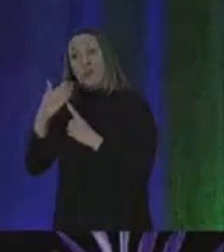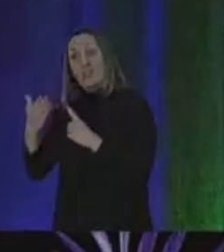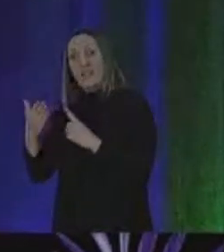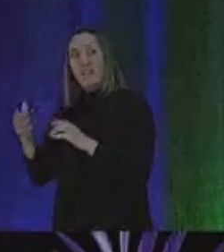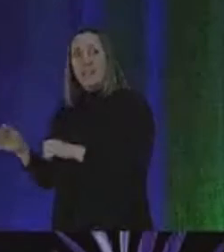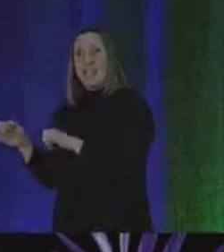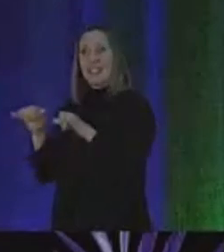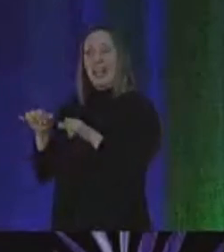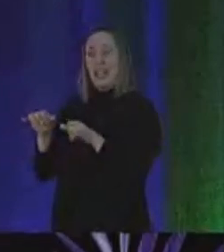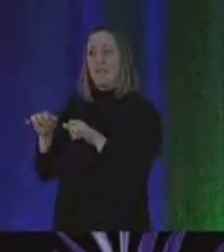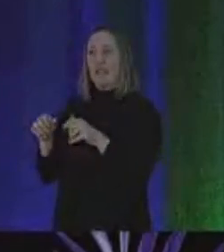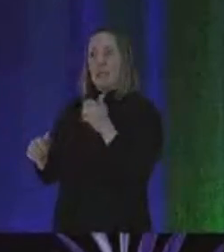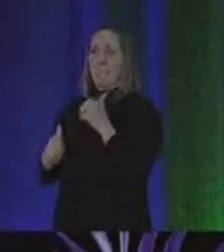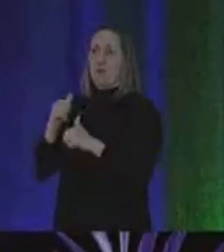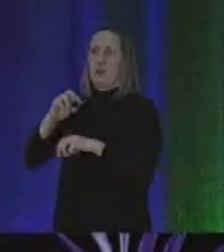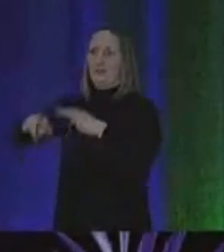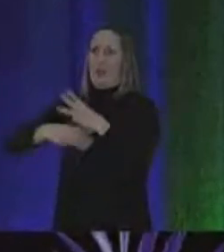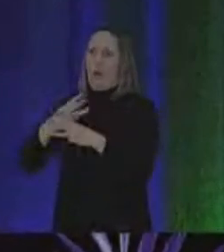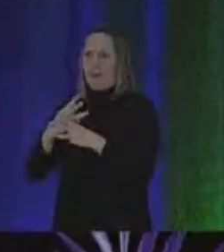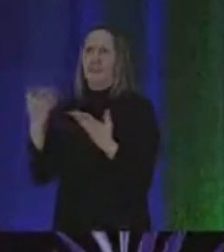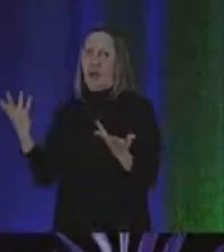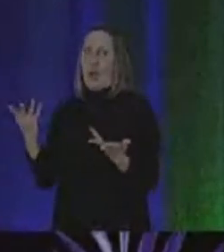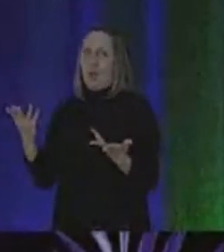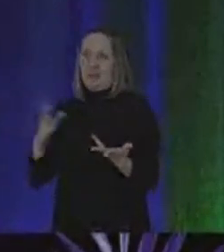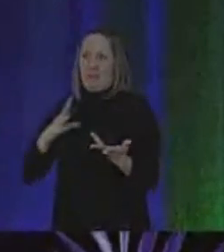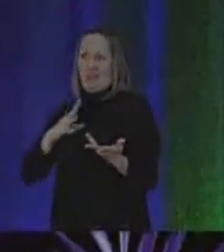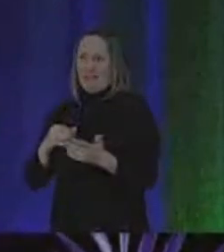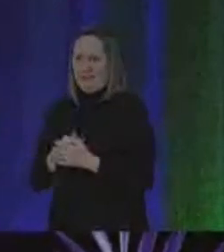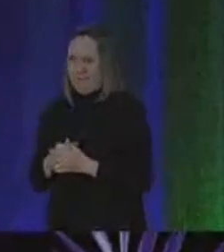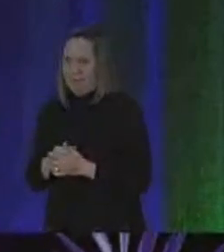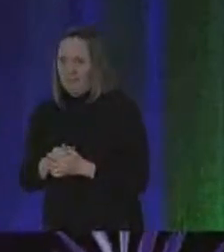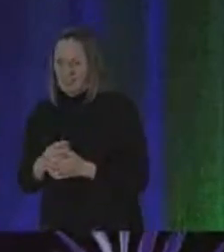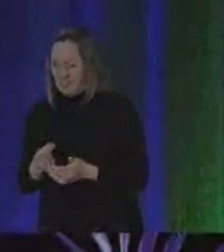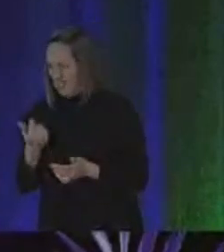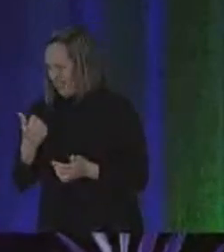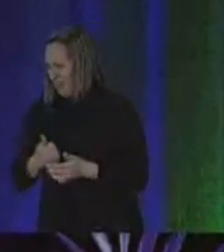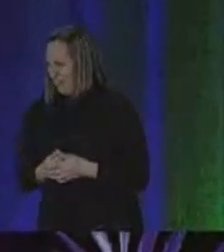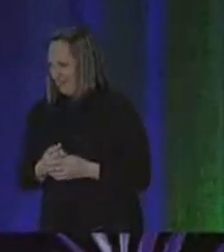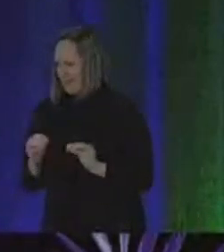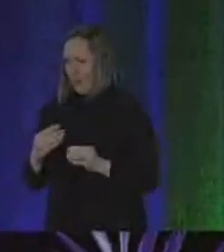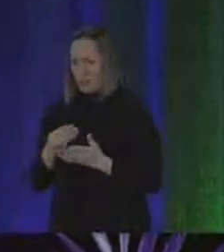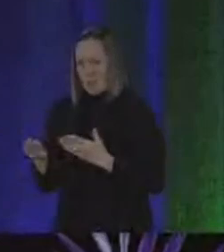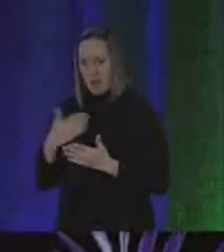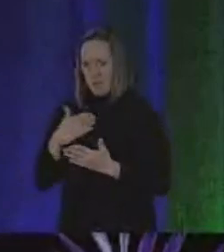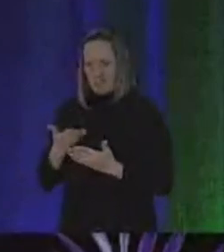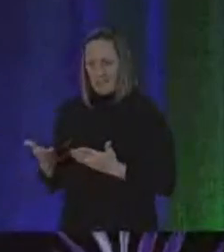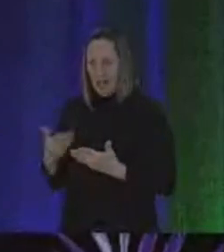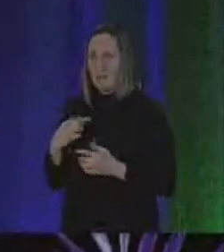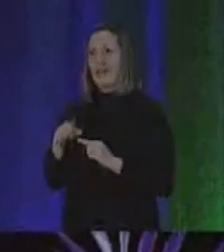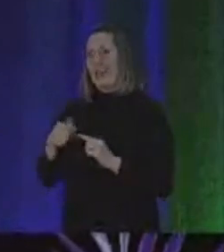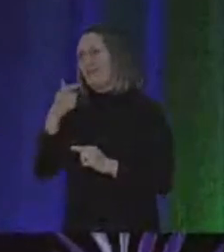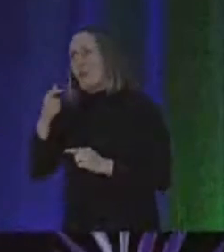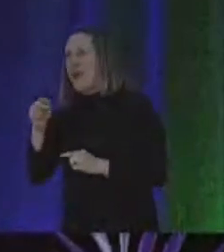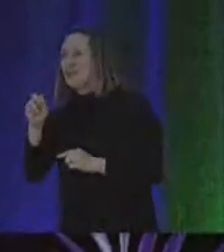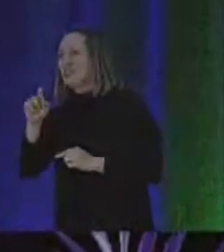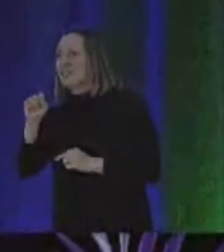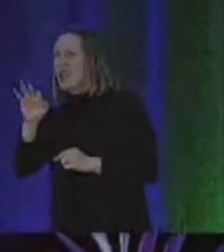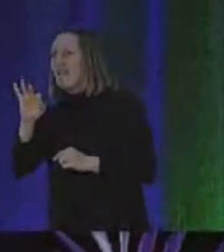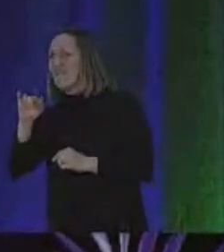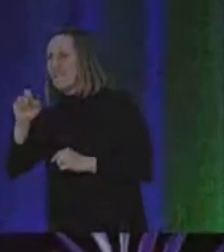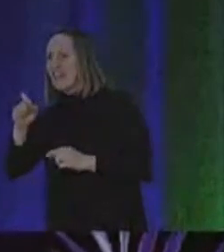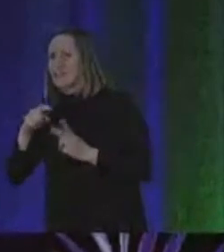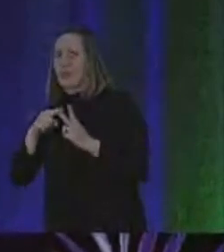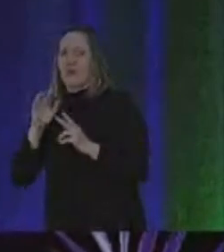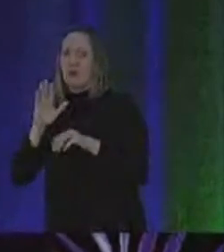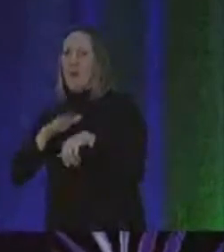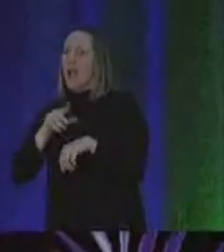third of the world. So I think you're in good hands, right? It's like, dang, nobody's buying my stuff, but they can't even watch Netflix and go on Twitter to complain